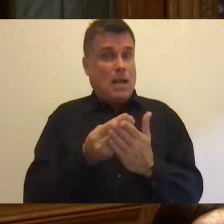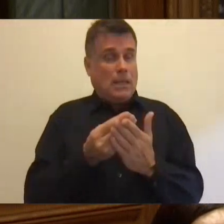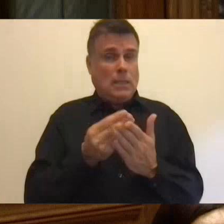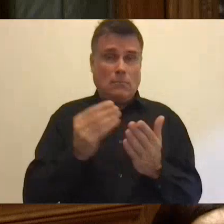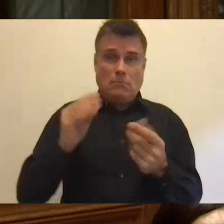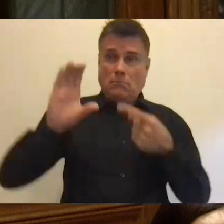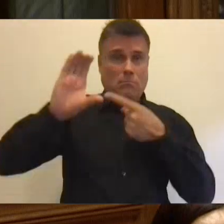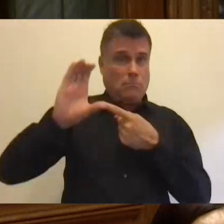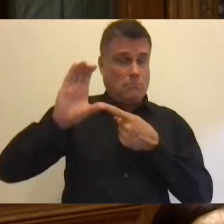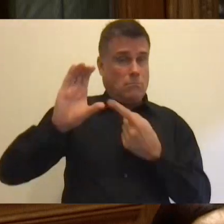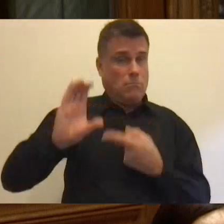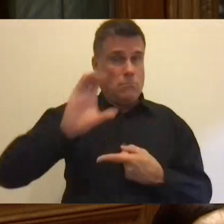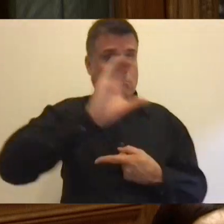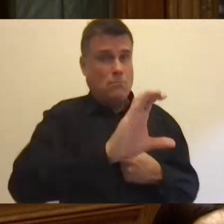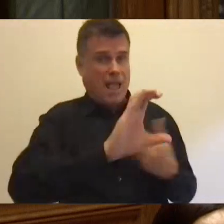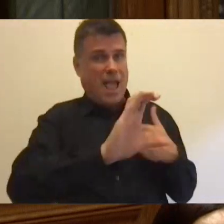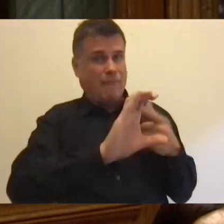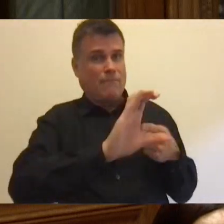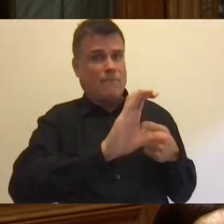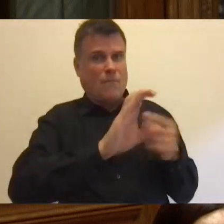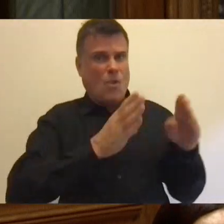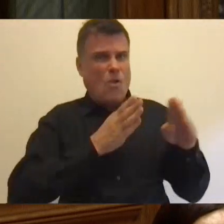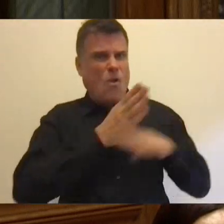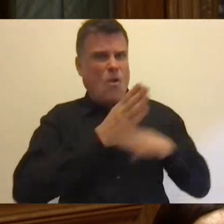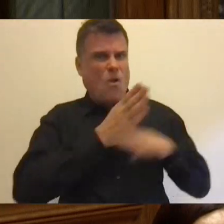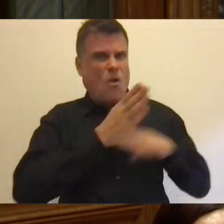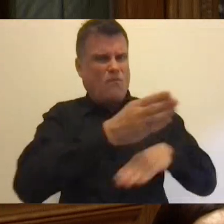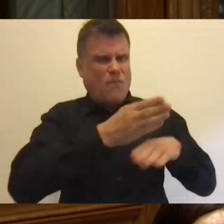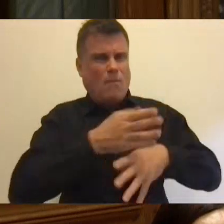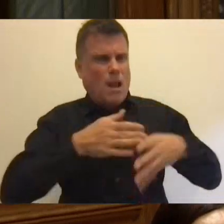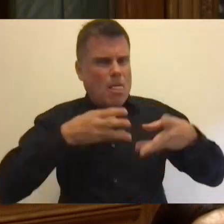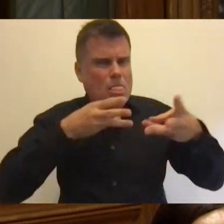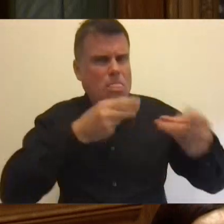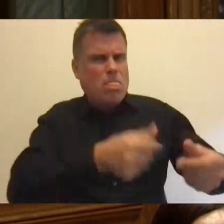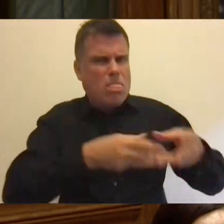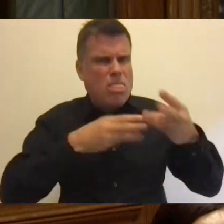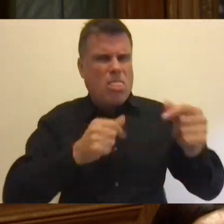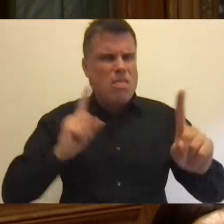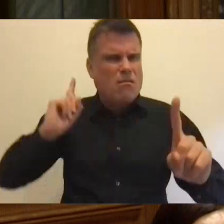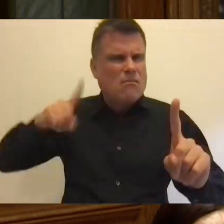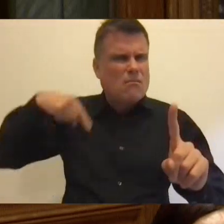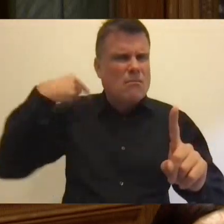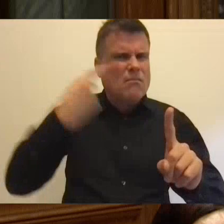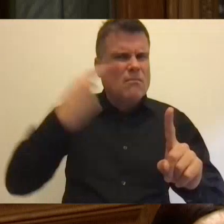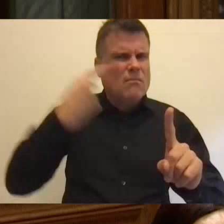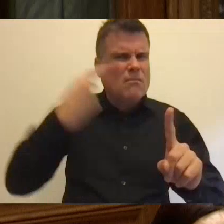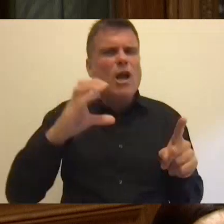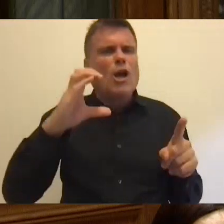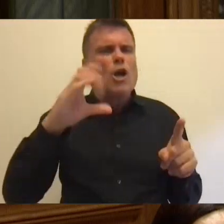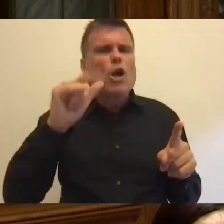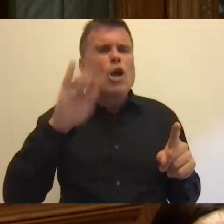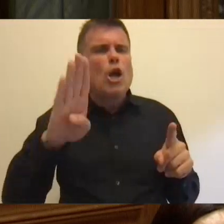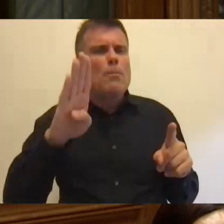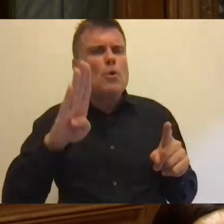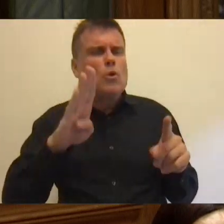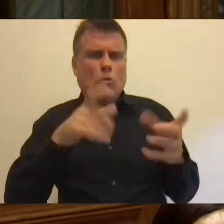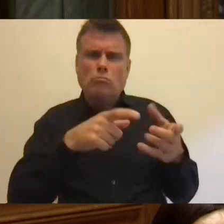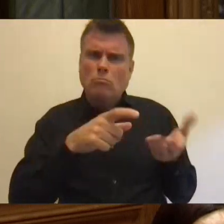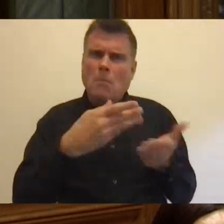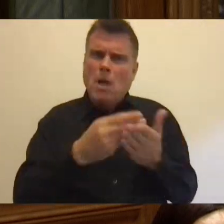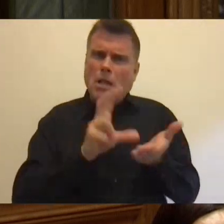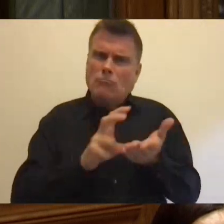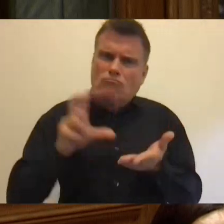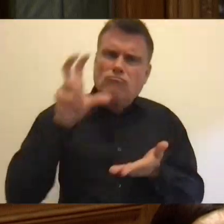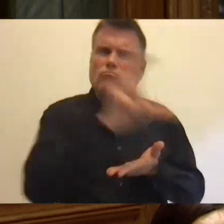to receive funding and then blow past their budgets. The RCMP's Civilian Review Complaints Commissioner is